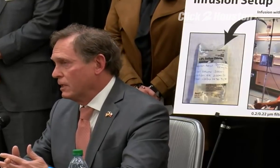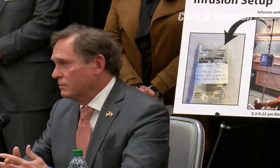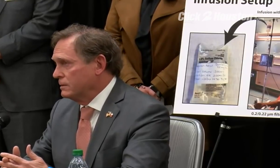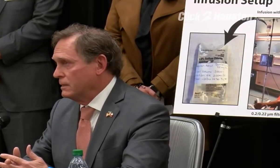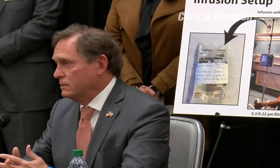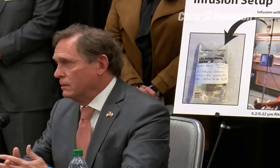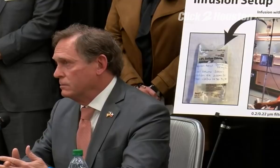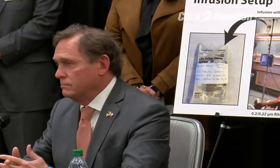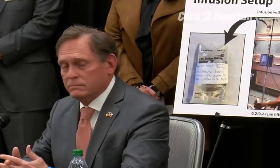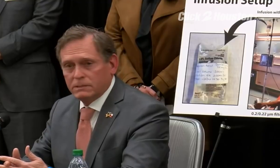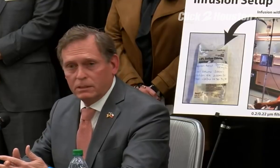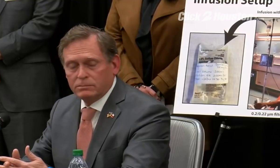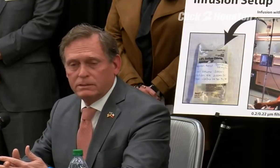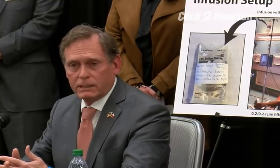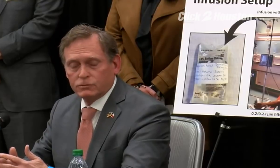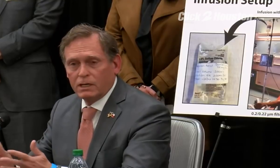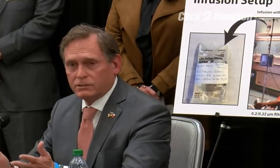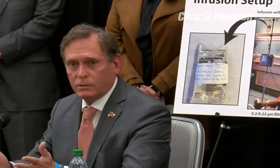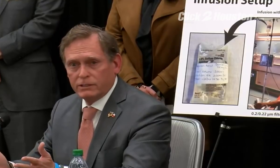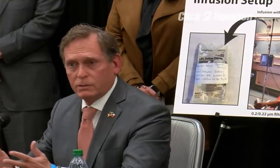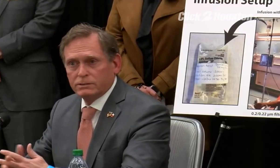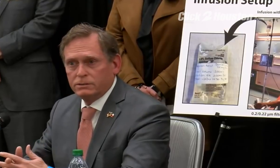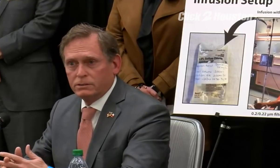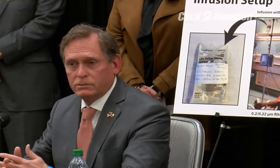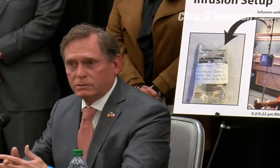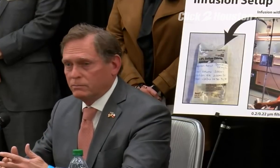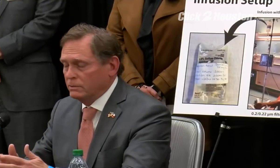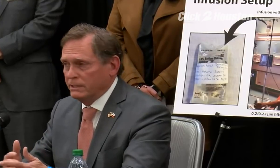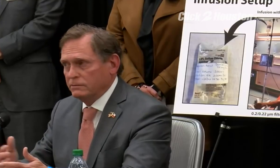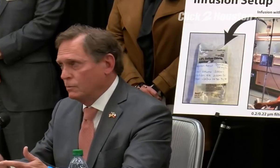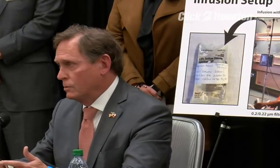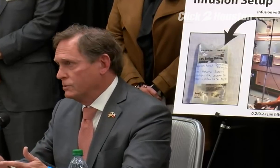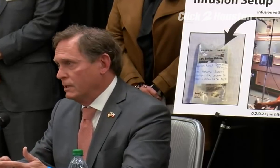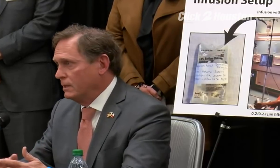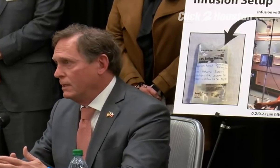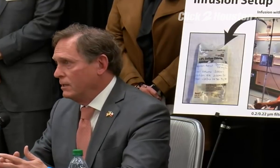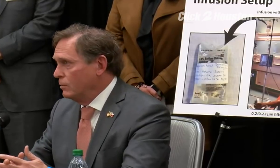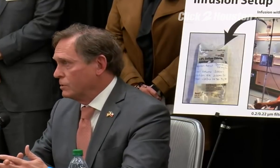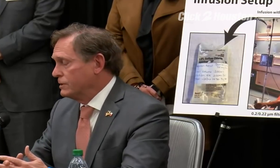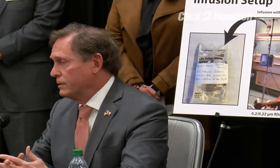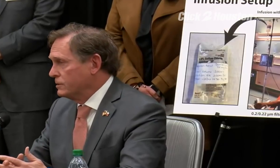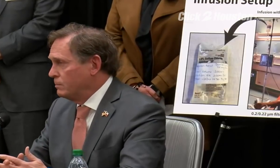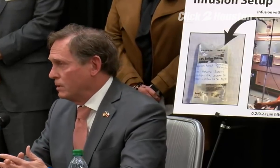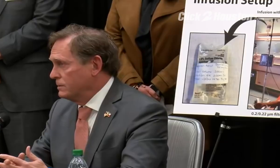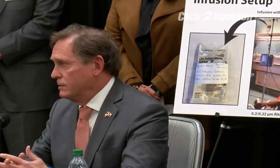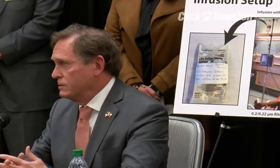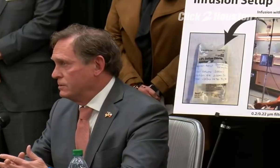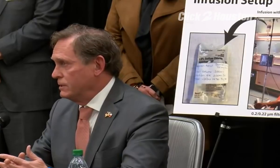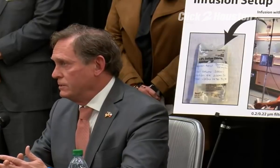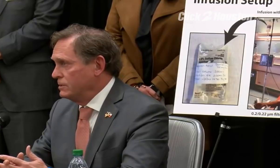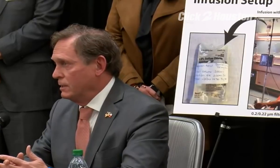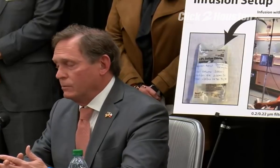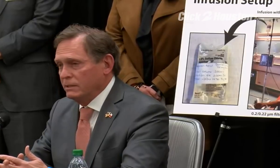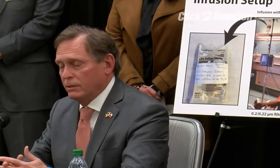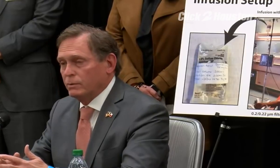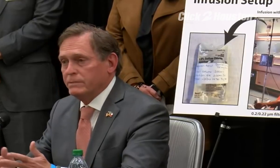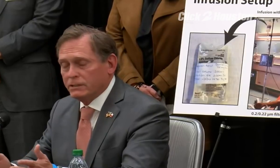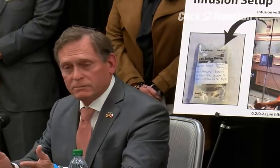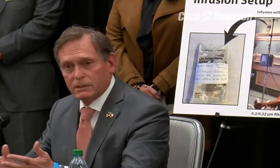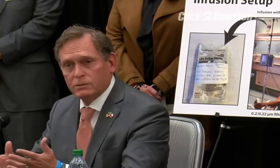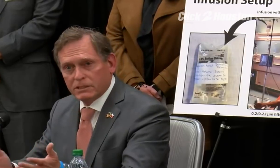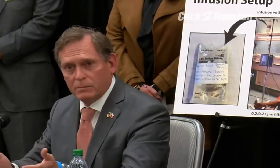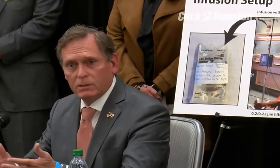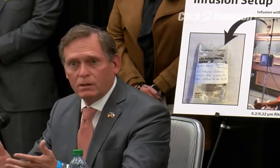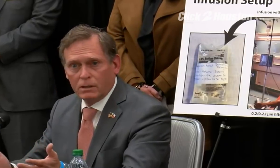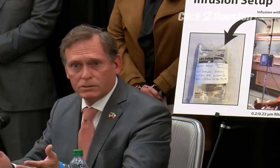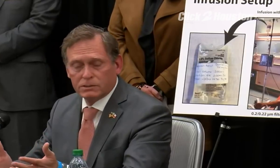we've discovered that, you know, Decadron is a great drug to use when we're getting towards the more serious parts of this disease. We know that